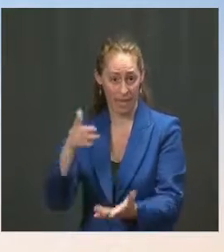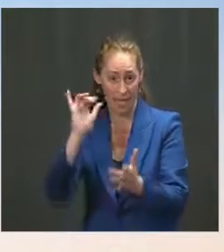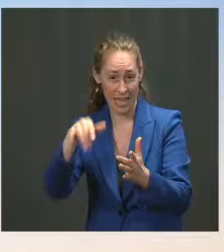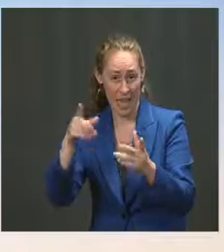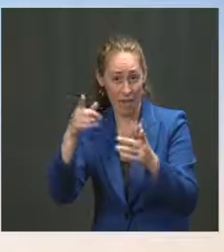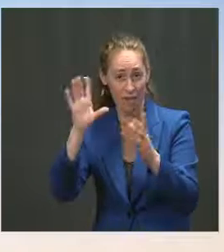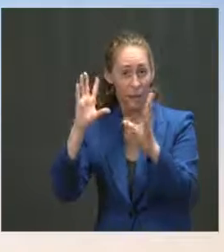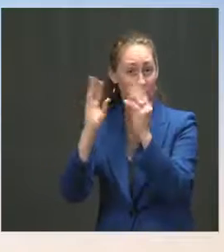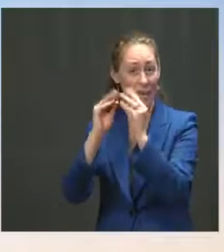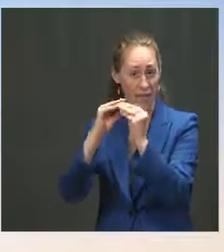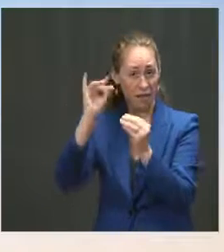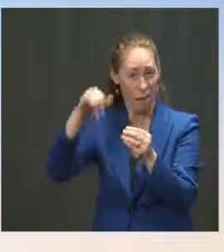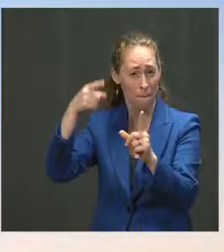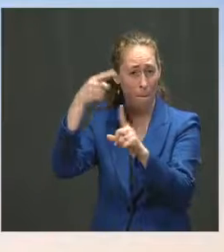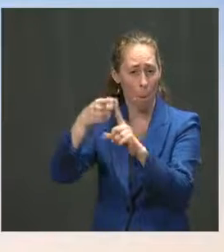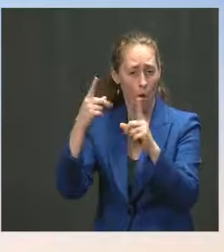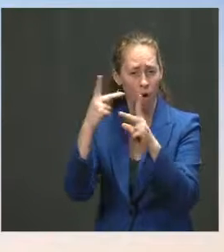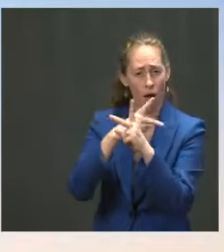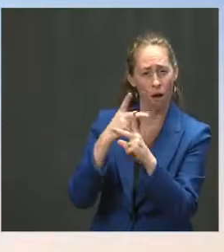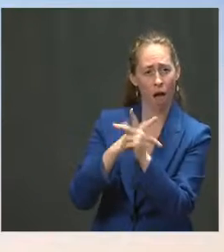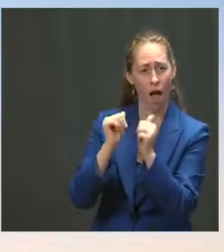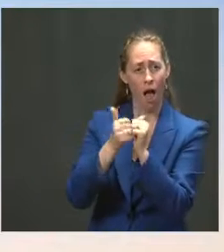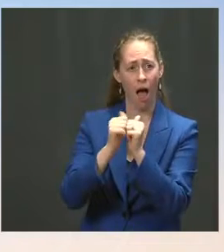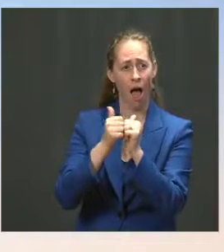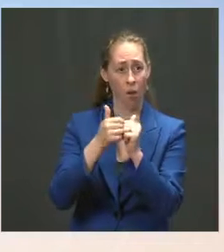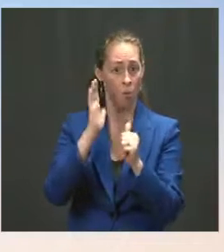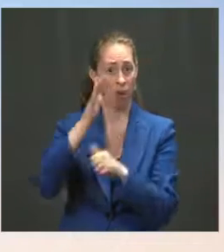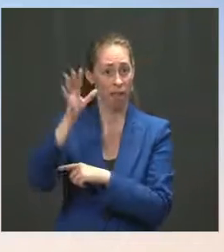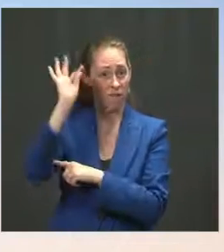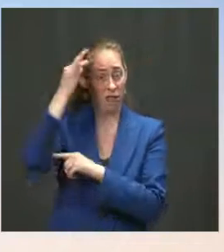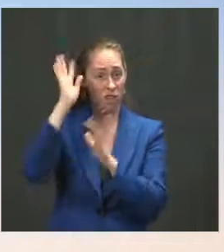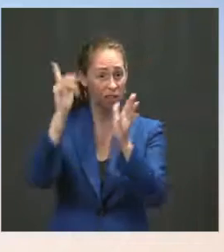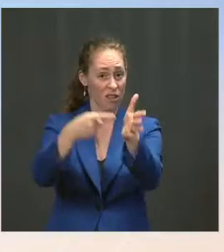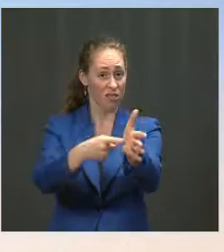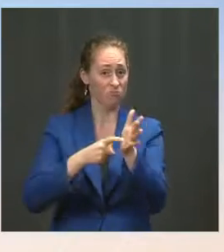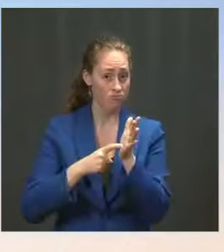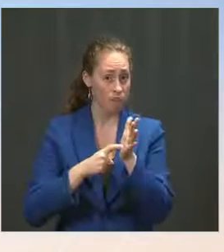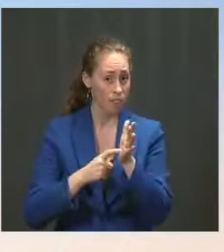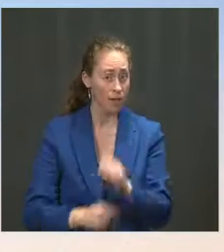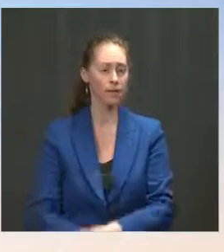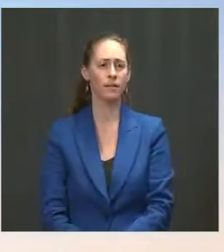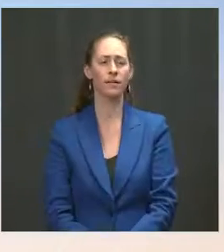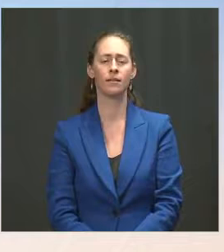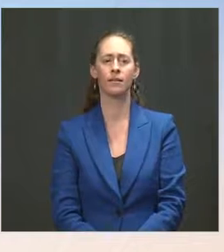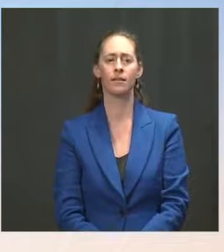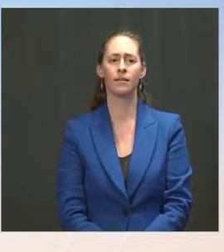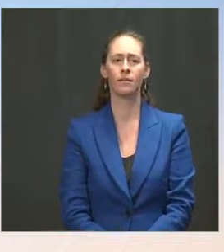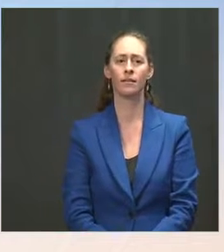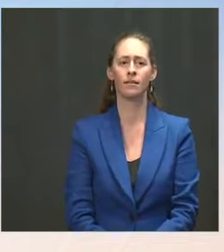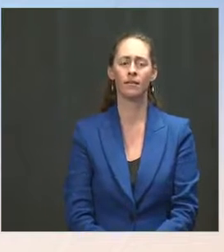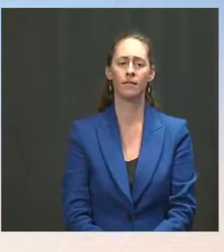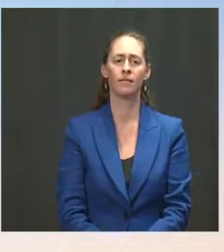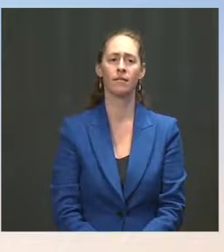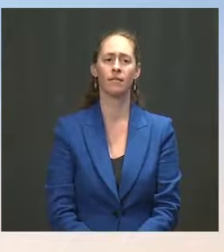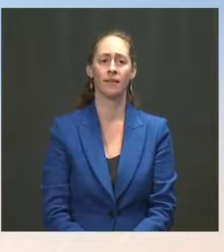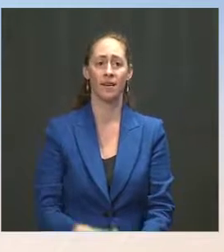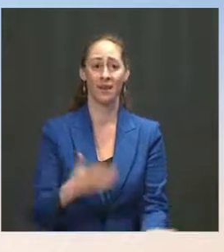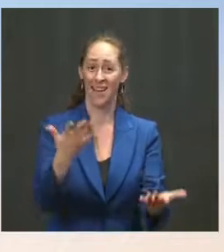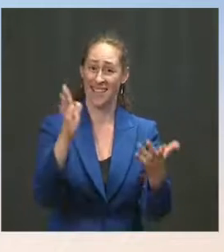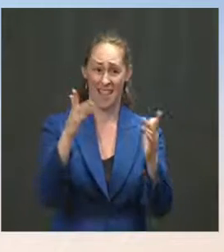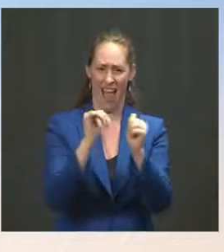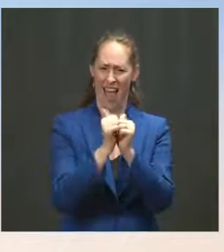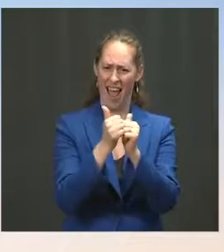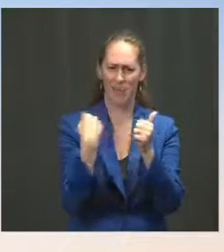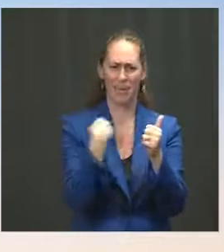mandate that you all have said you can't do? It's a front door way of lifting up private sector companies who are taking steps through